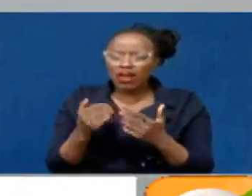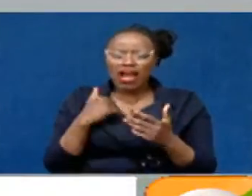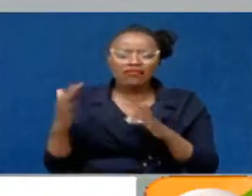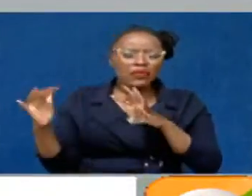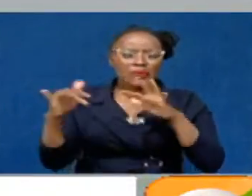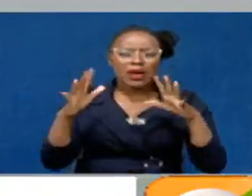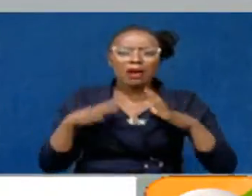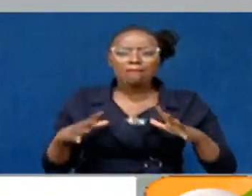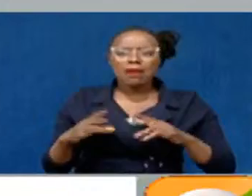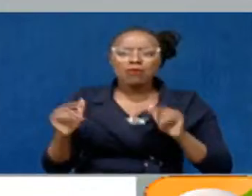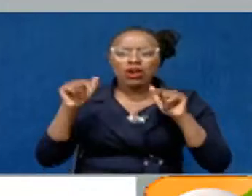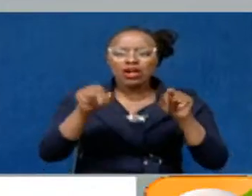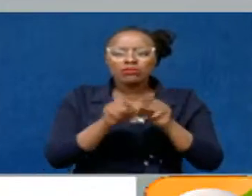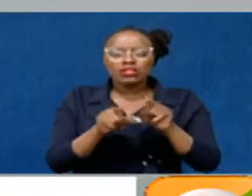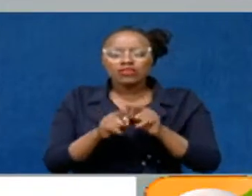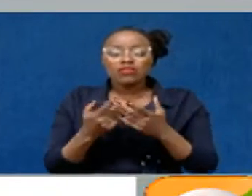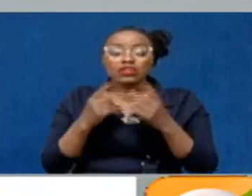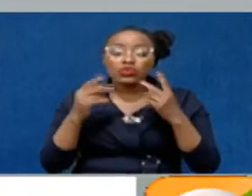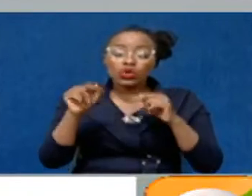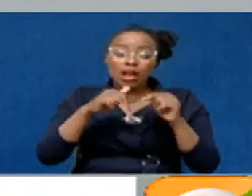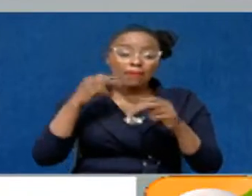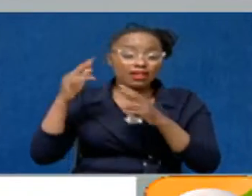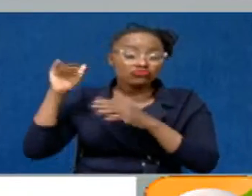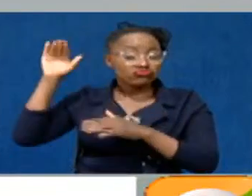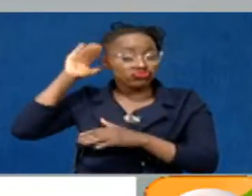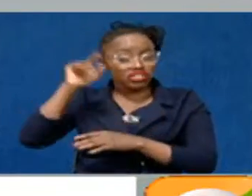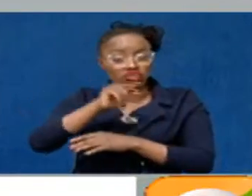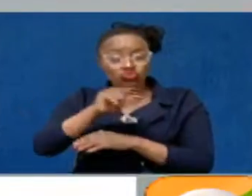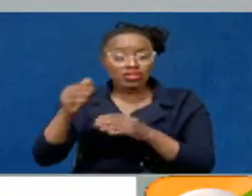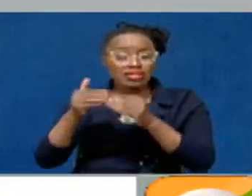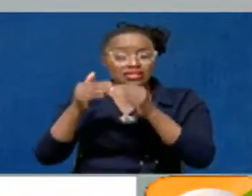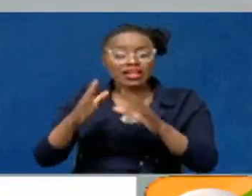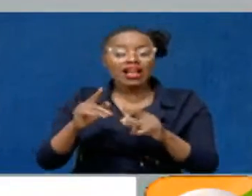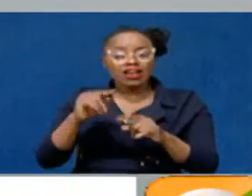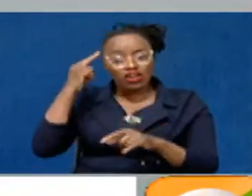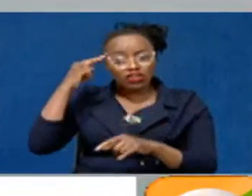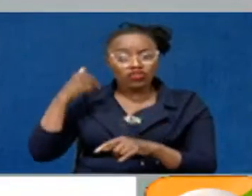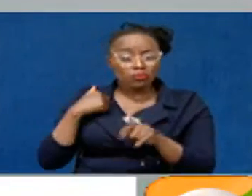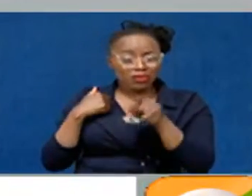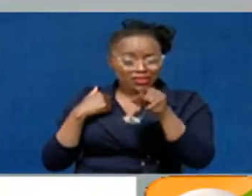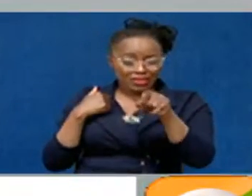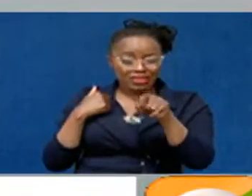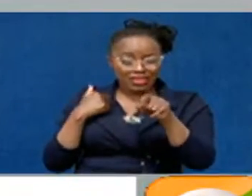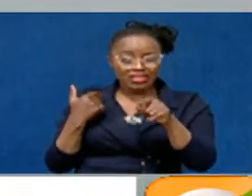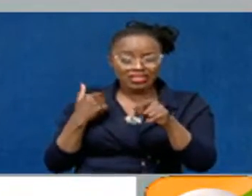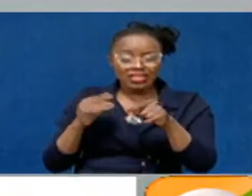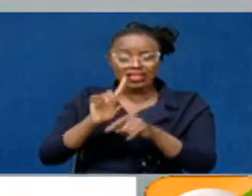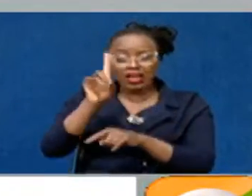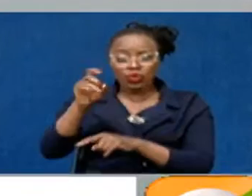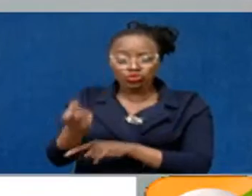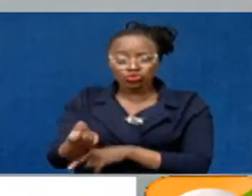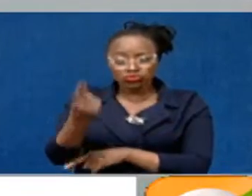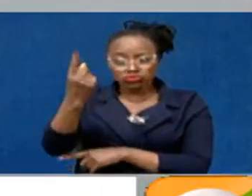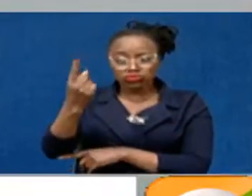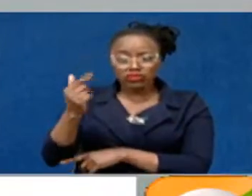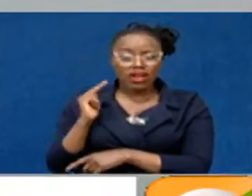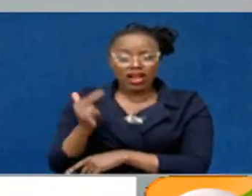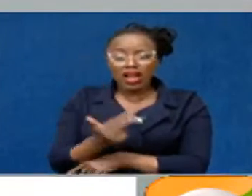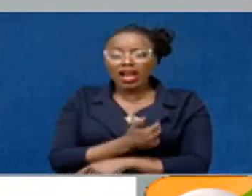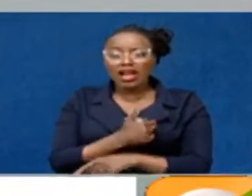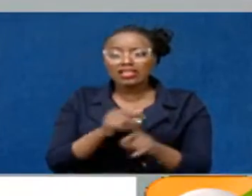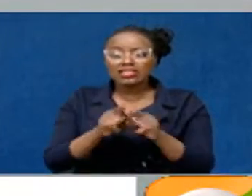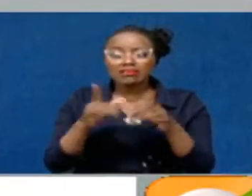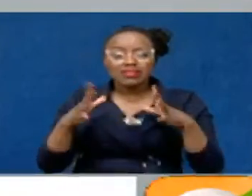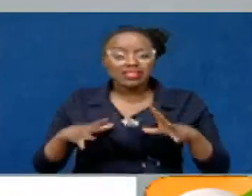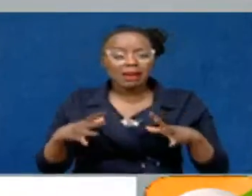crowds that show up on the sides of the road to listen to them. And for me, that begs the question of now, us as a